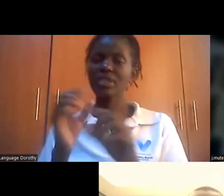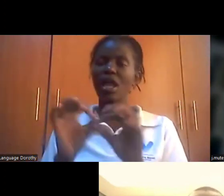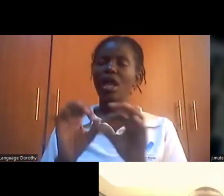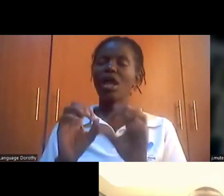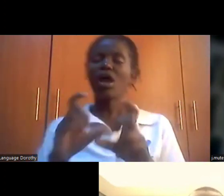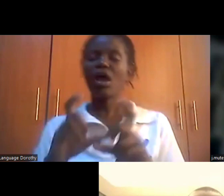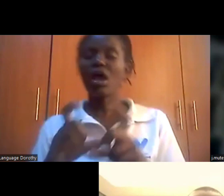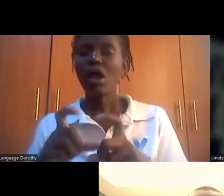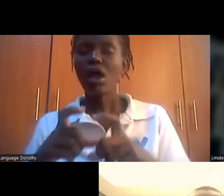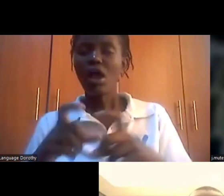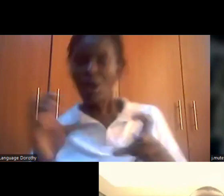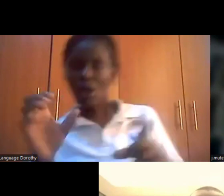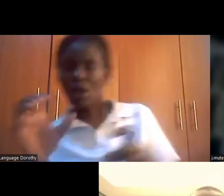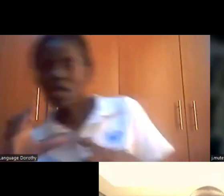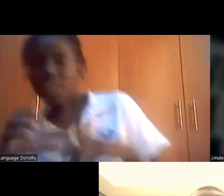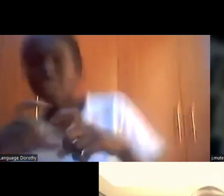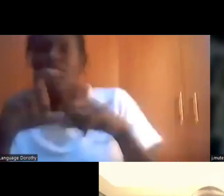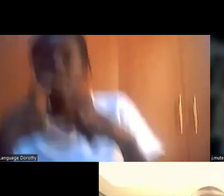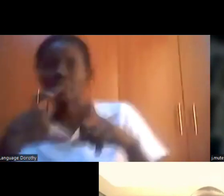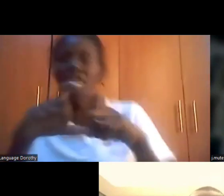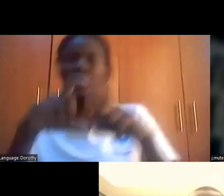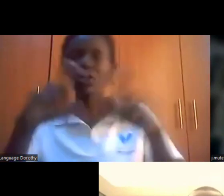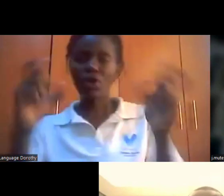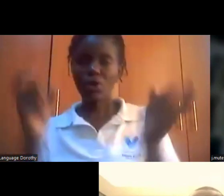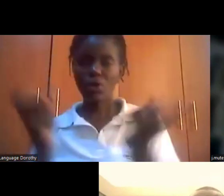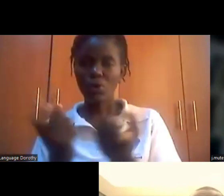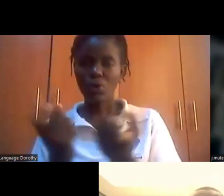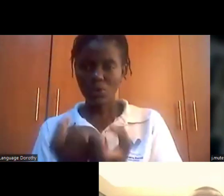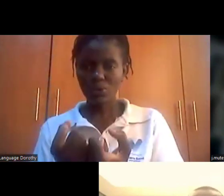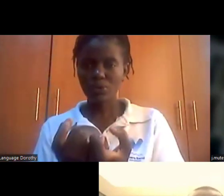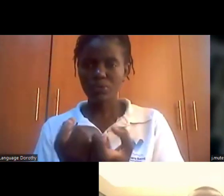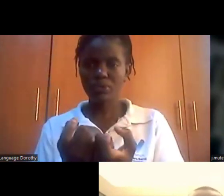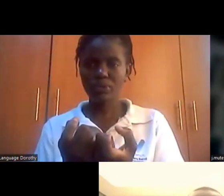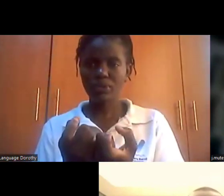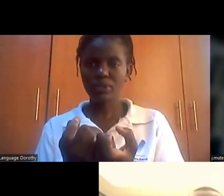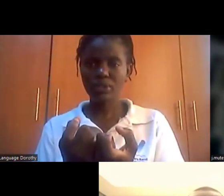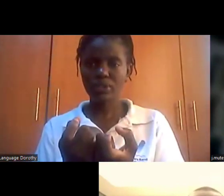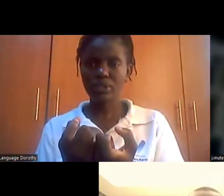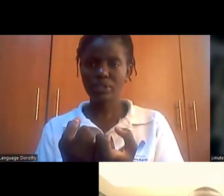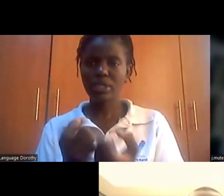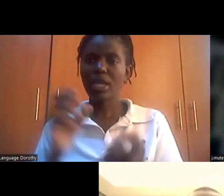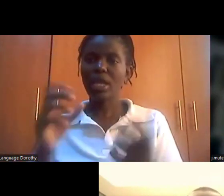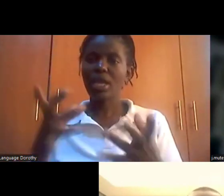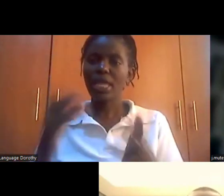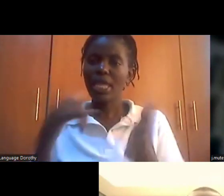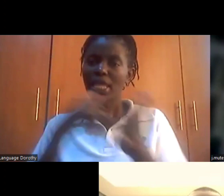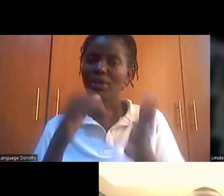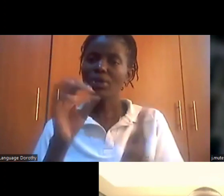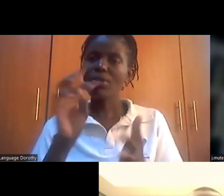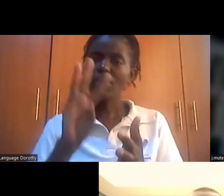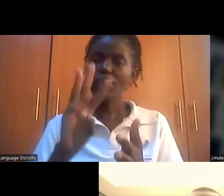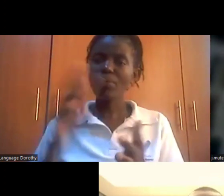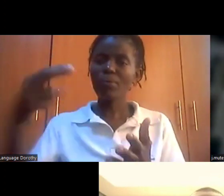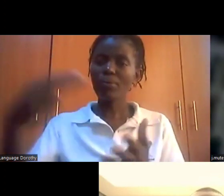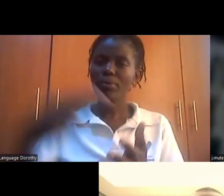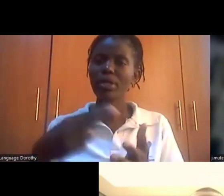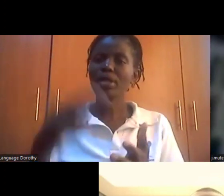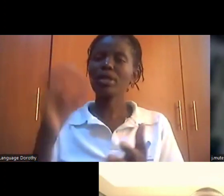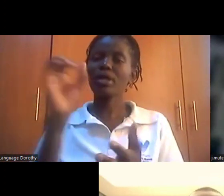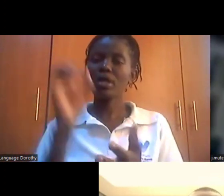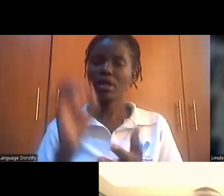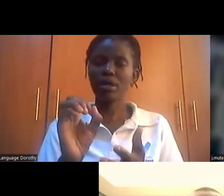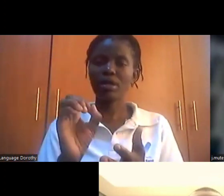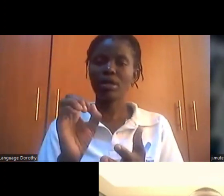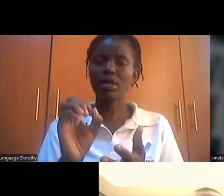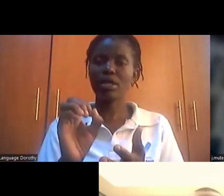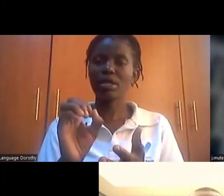where the WHO has been able to develop the what we call the handbook, clinical handbook for healthcare providers. It